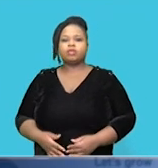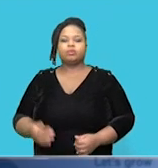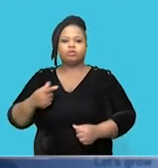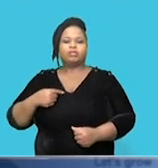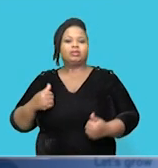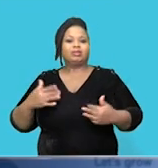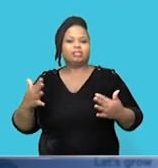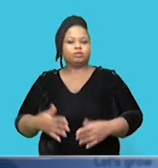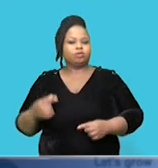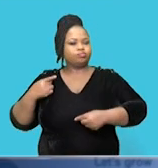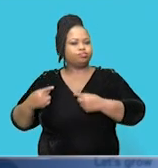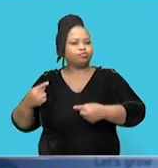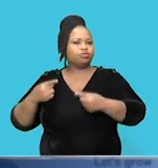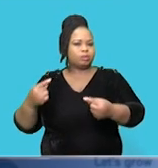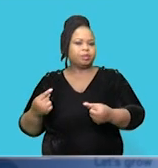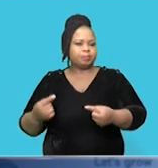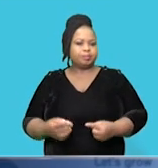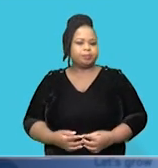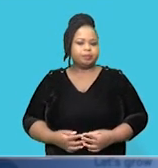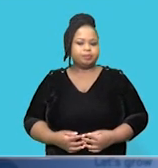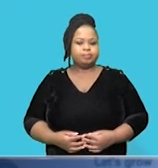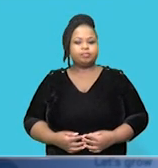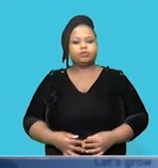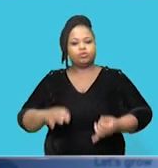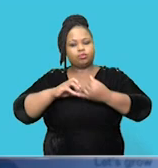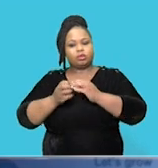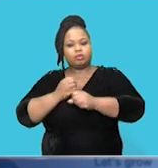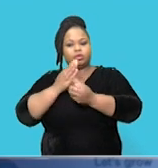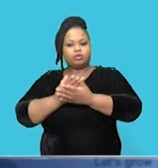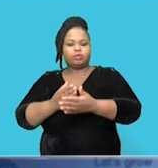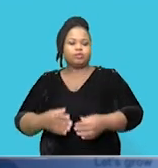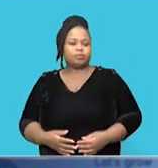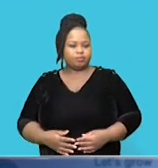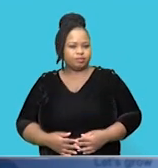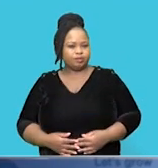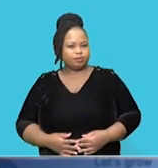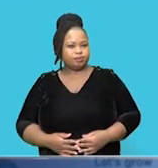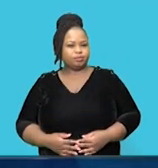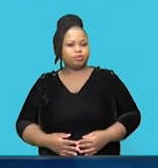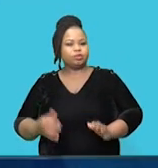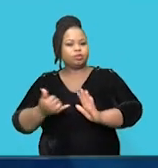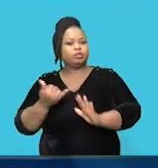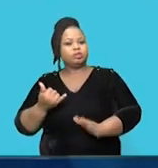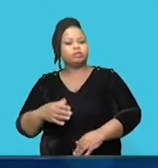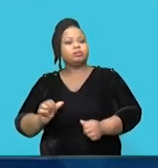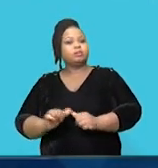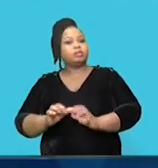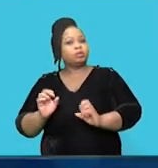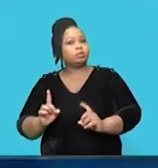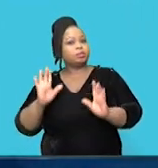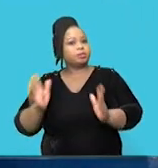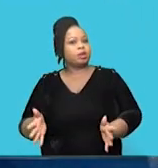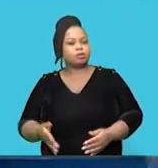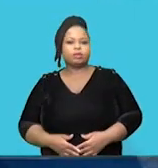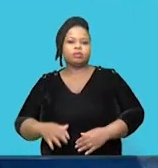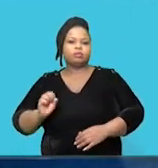of a struggle to bring about not only better education but a